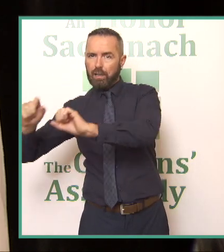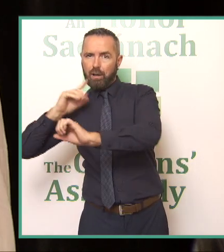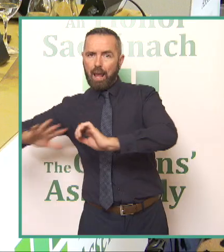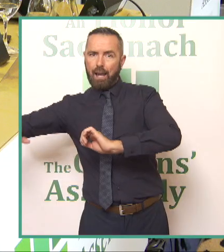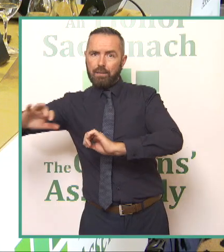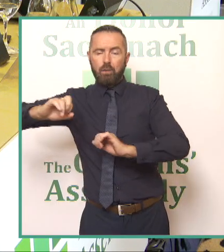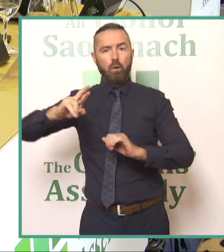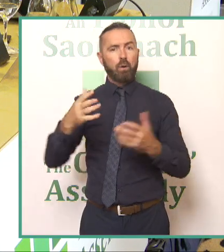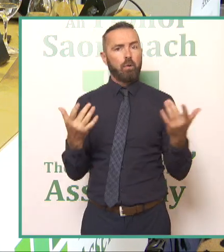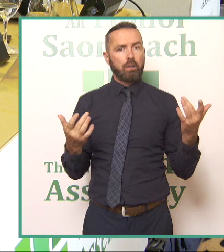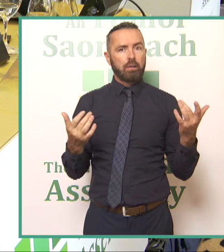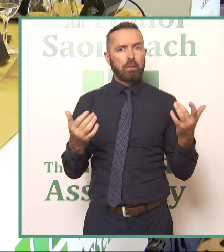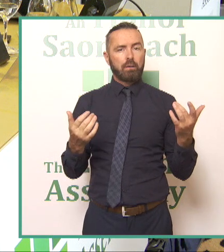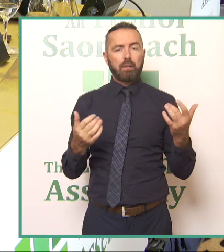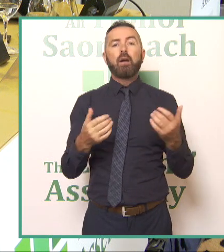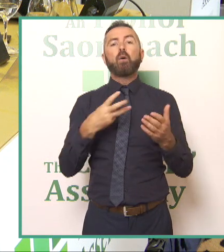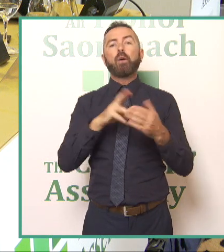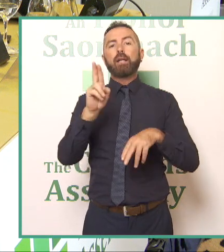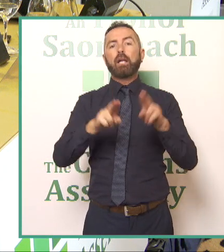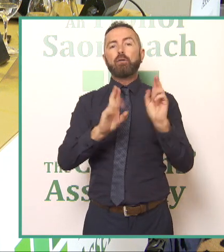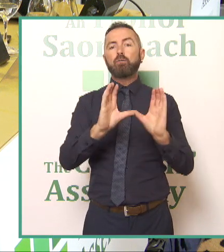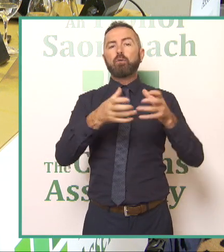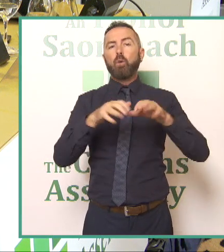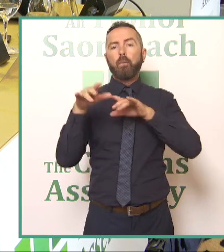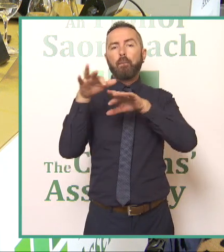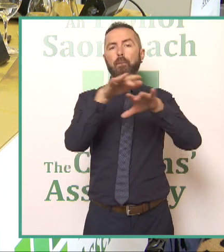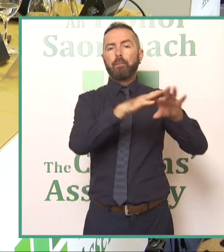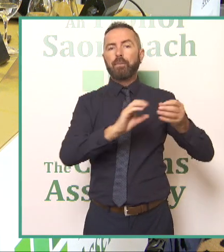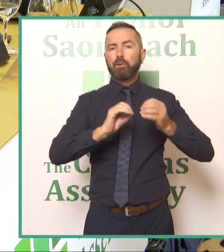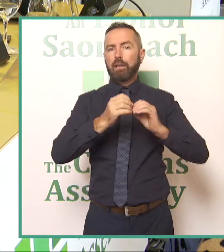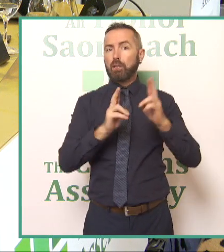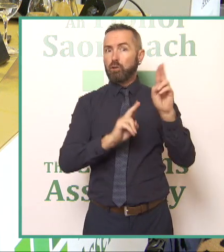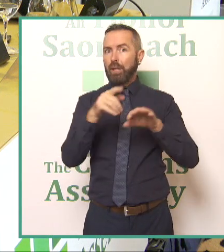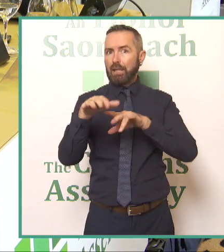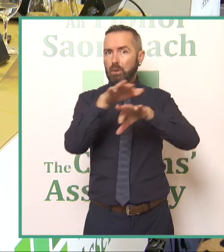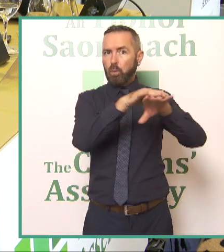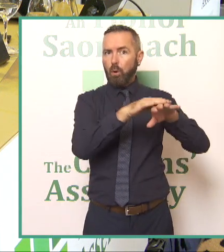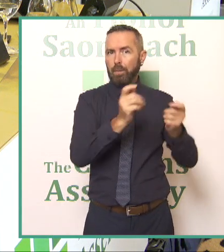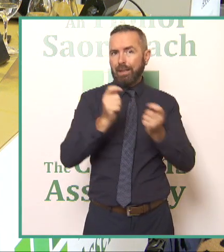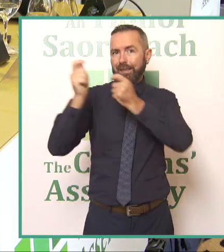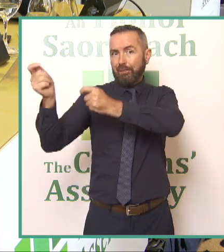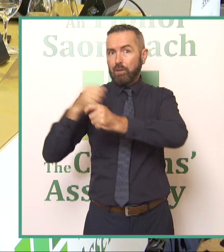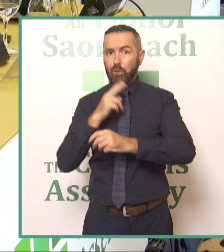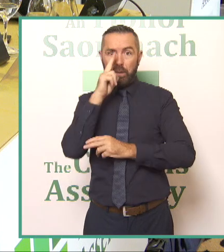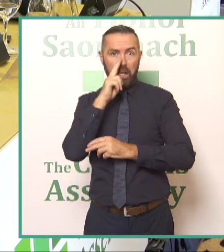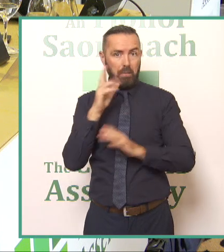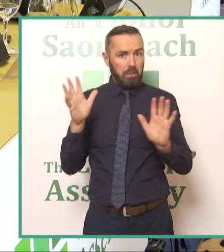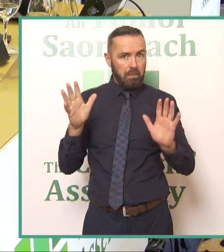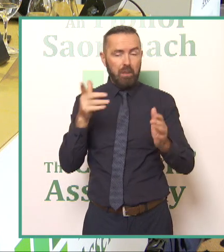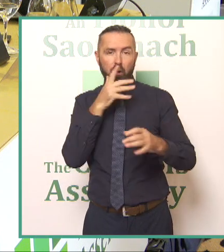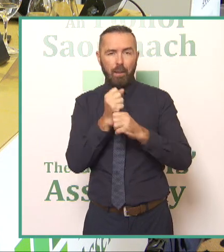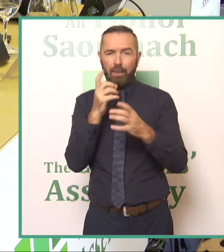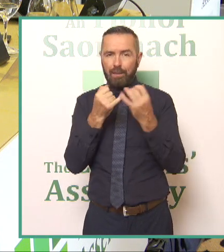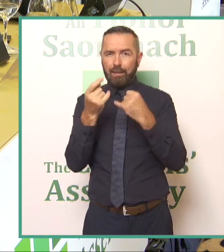create? When a new swarm is created, should that swarm then be gifted to the neighbour? So they look at things in very